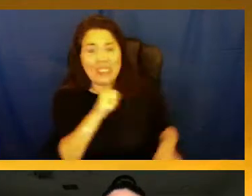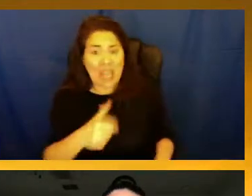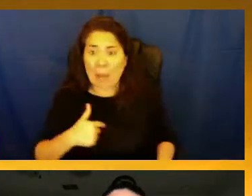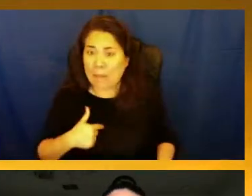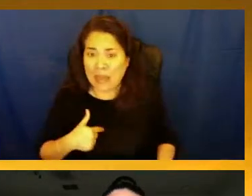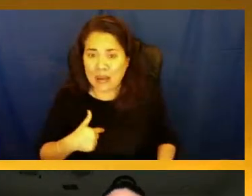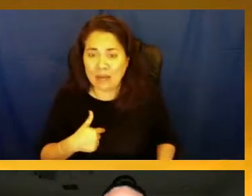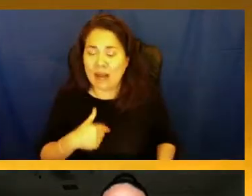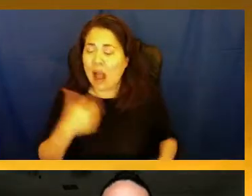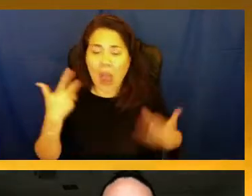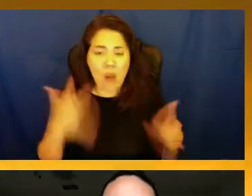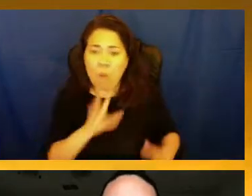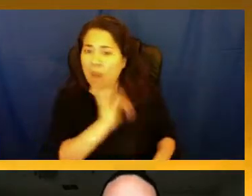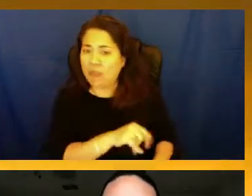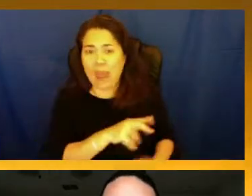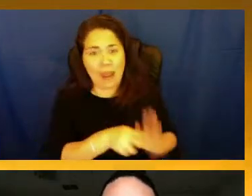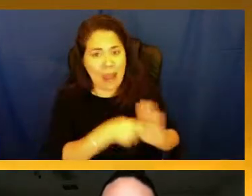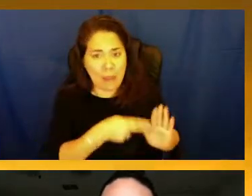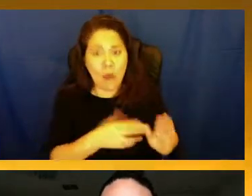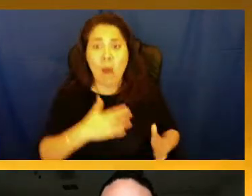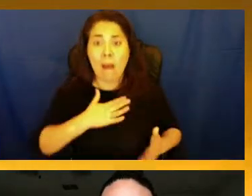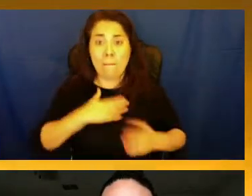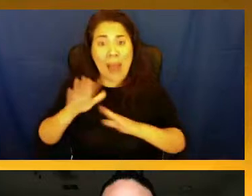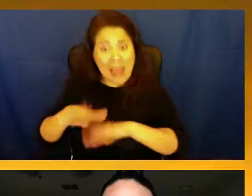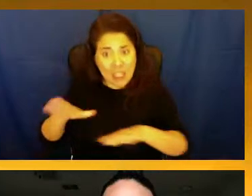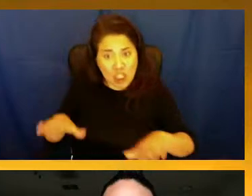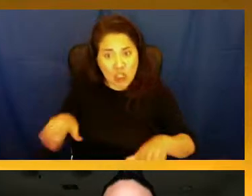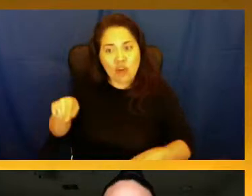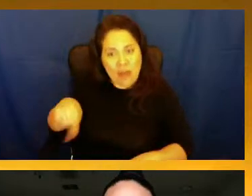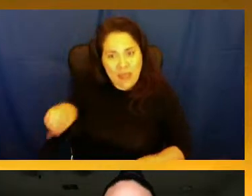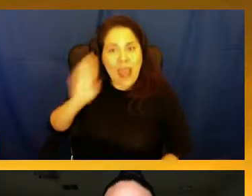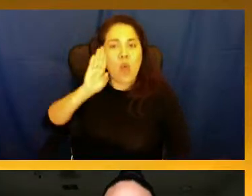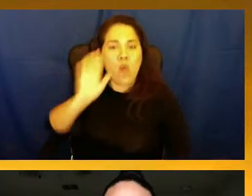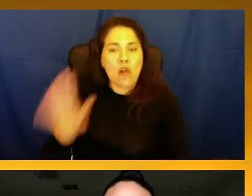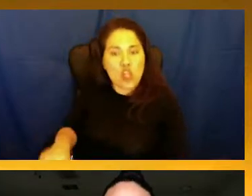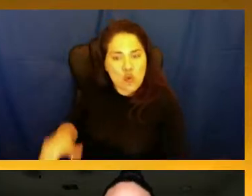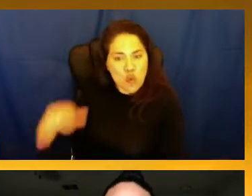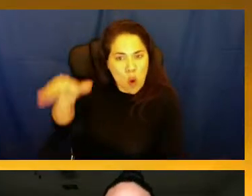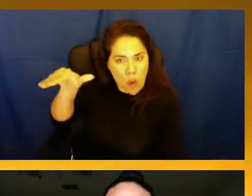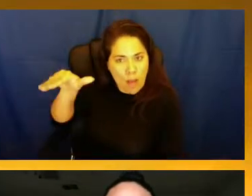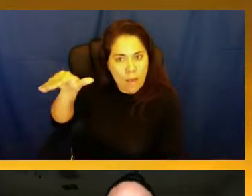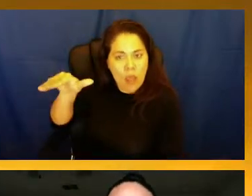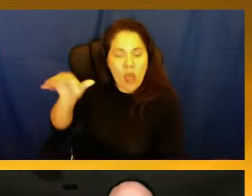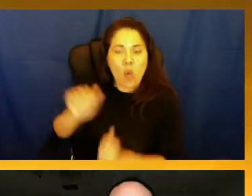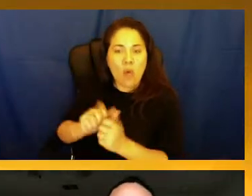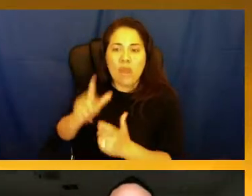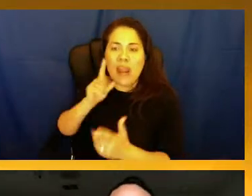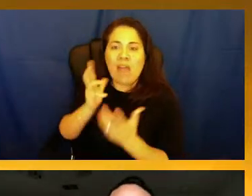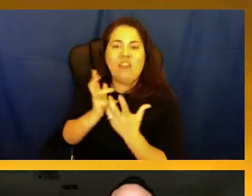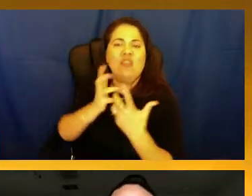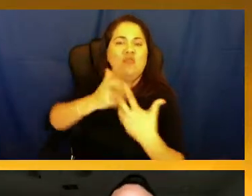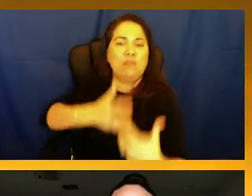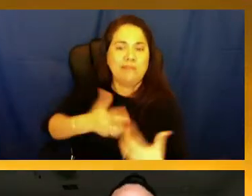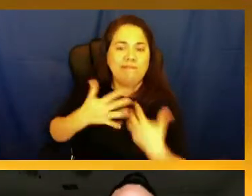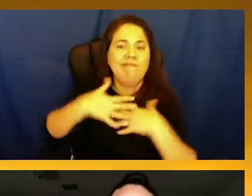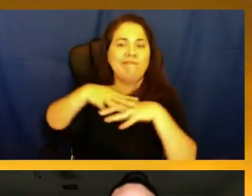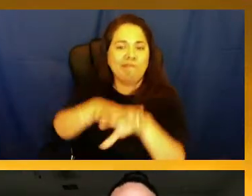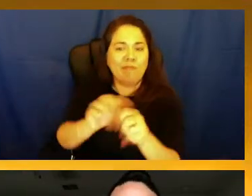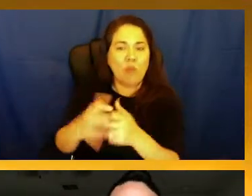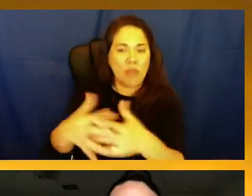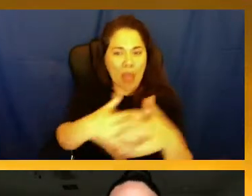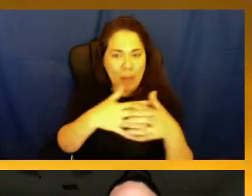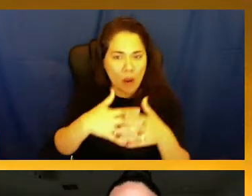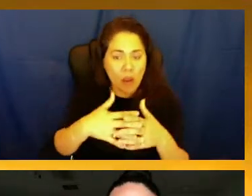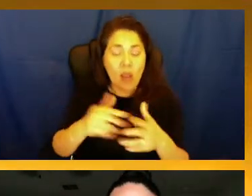anymore. I want my children to grow up not having to assimilate, not understand. I